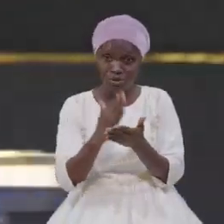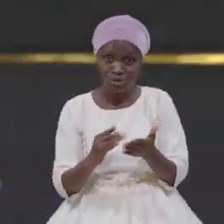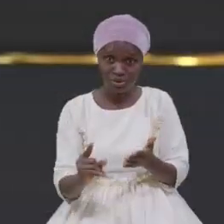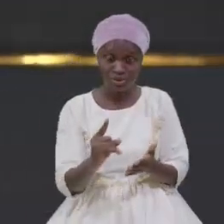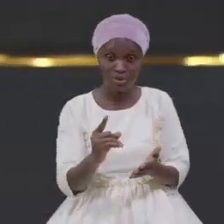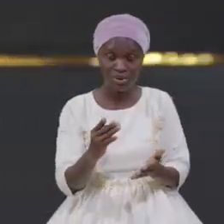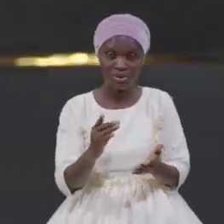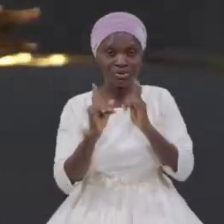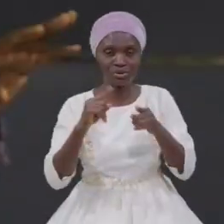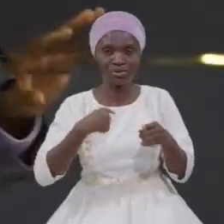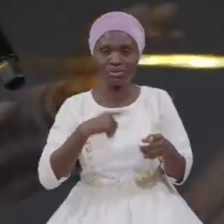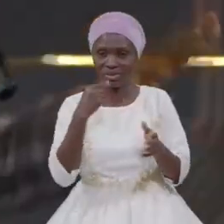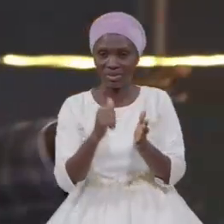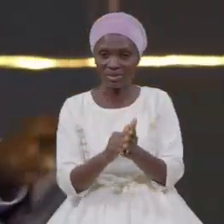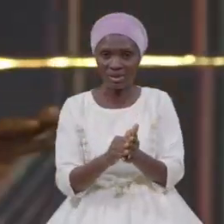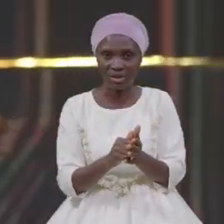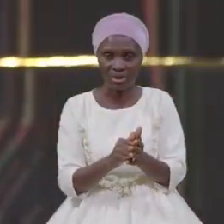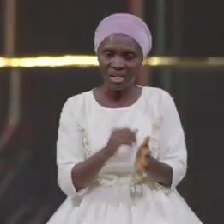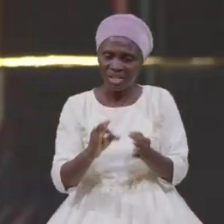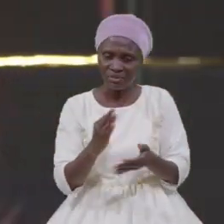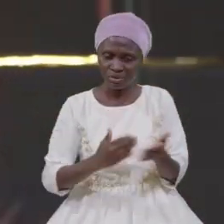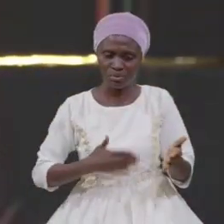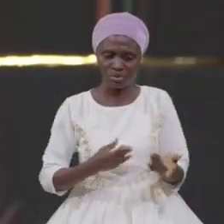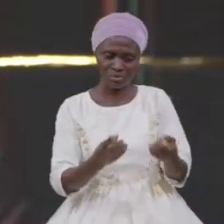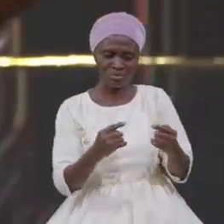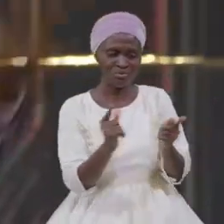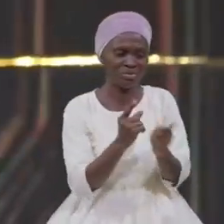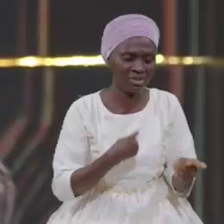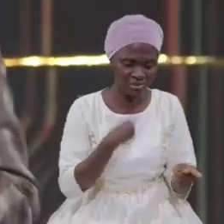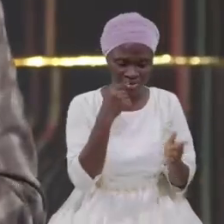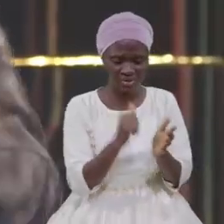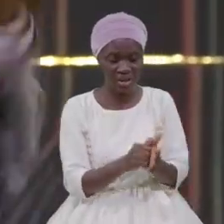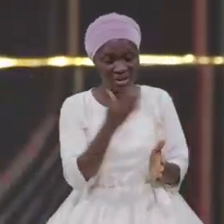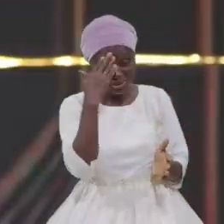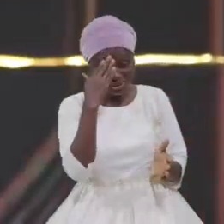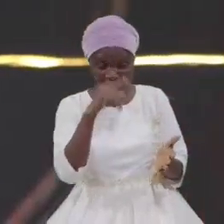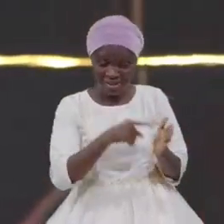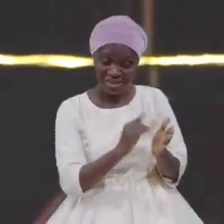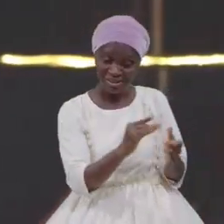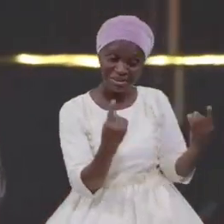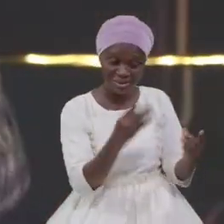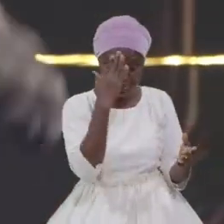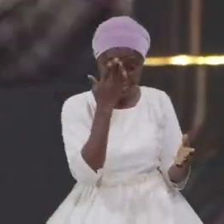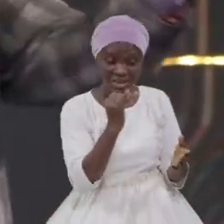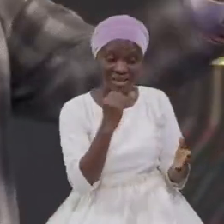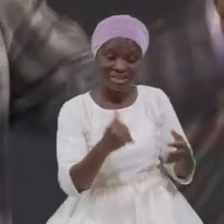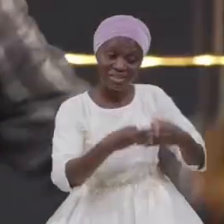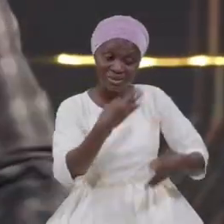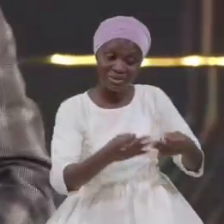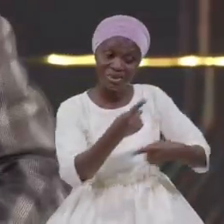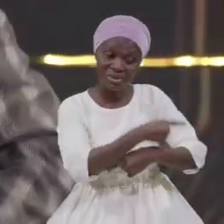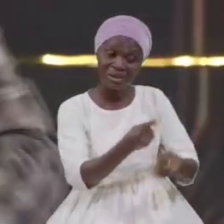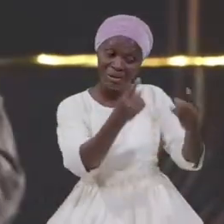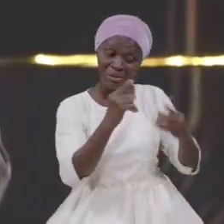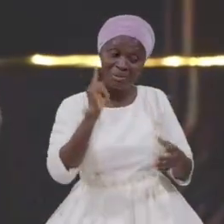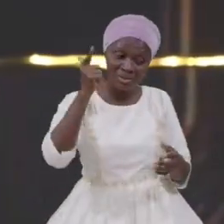payday for what you, I don't want to hear about that. I just want to do what I do. And this is what I've chosen to